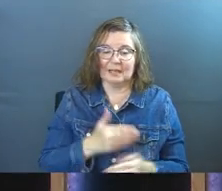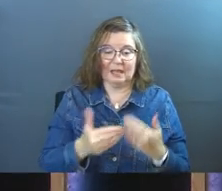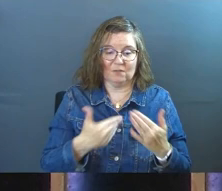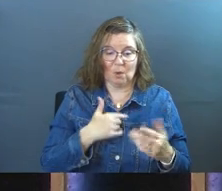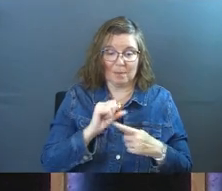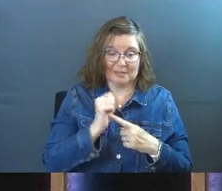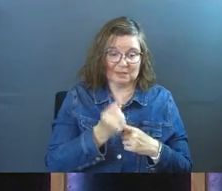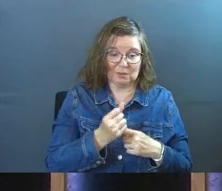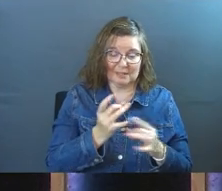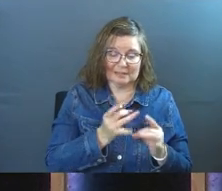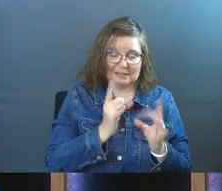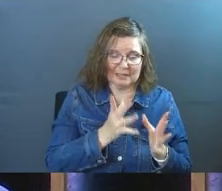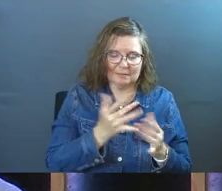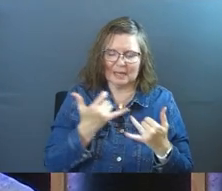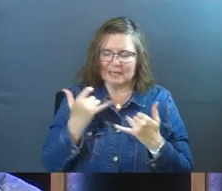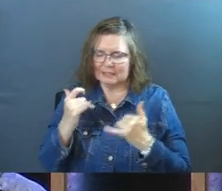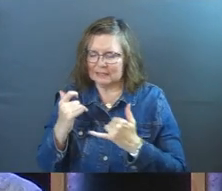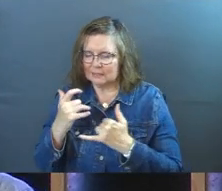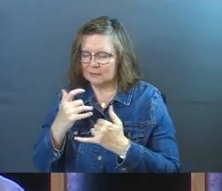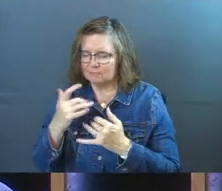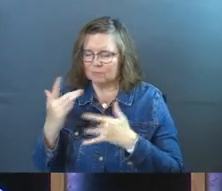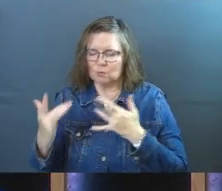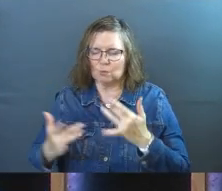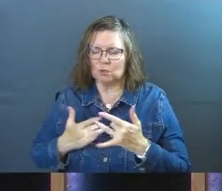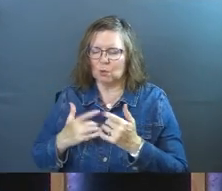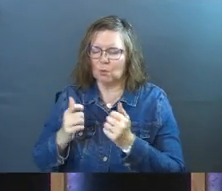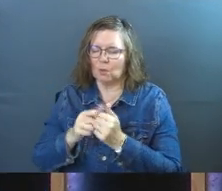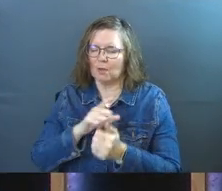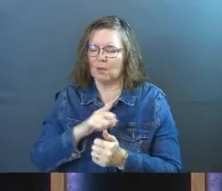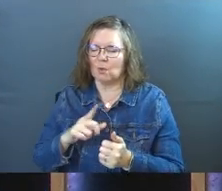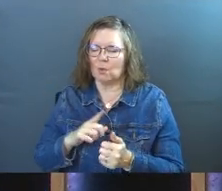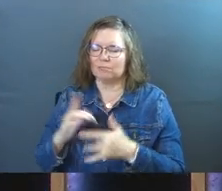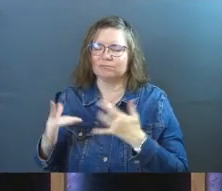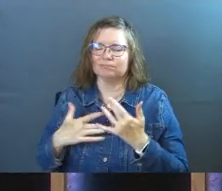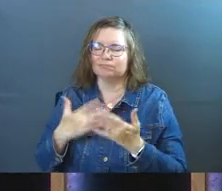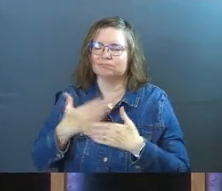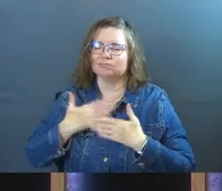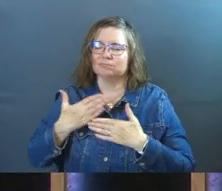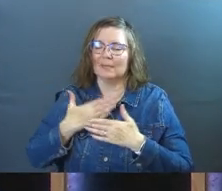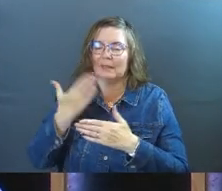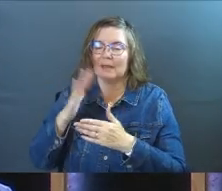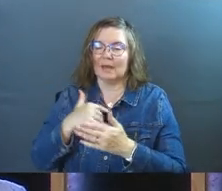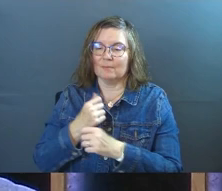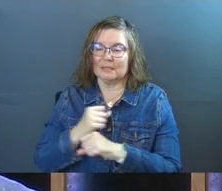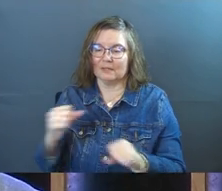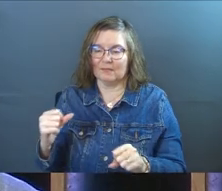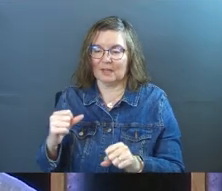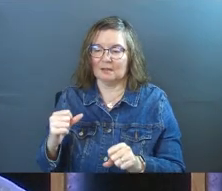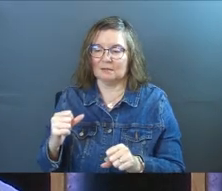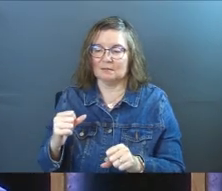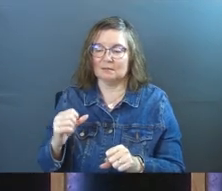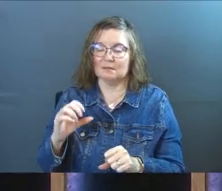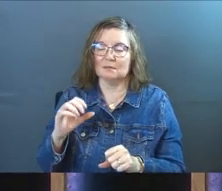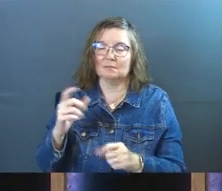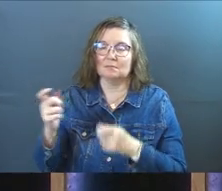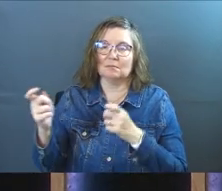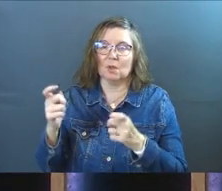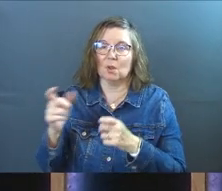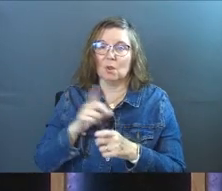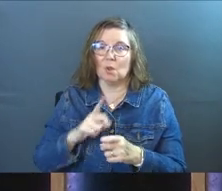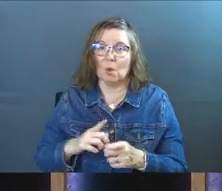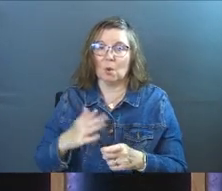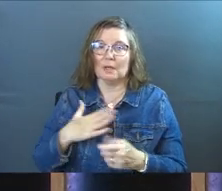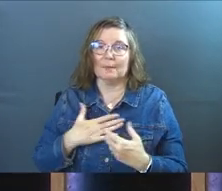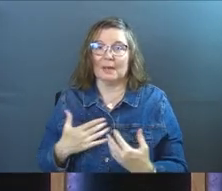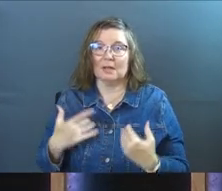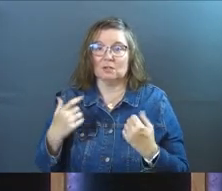my circumstances are terrible, yet I will rejoice in the Lord. I will be joyful in the God of my salvation. The sovereign Lord is